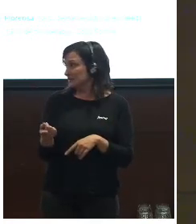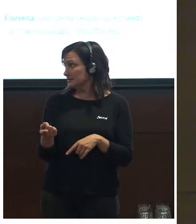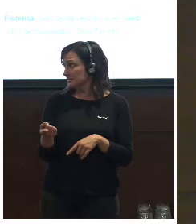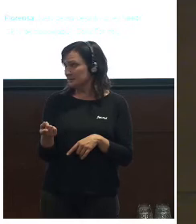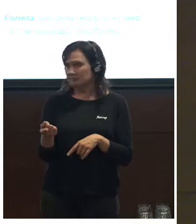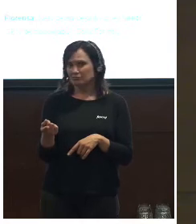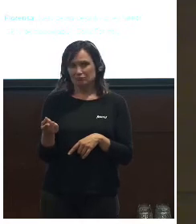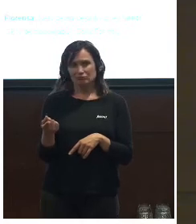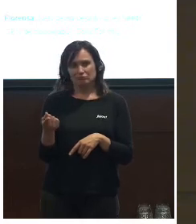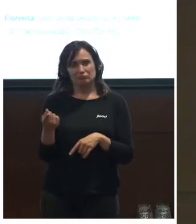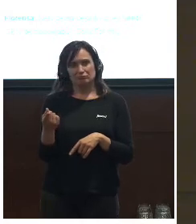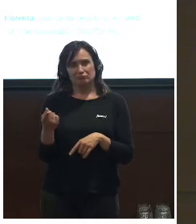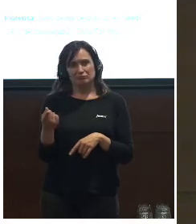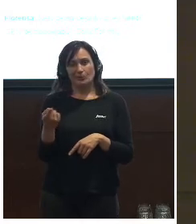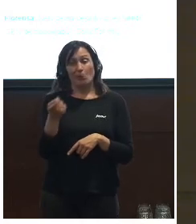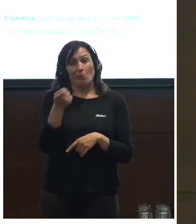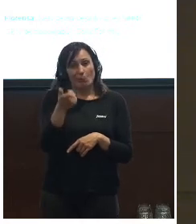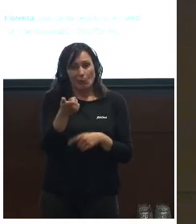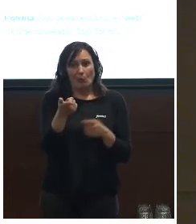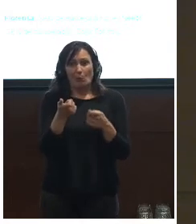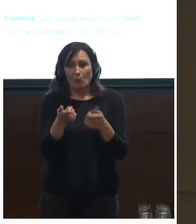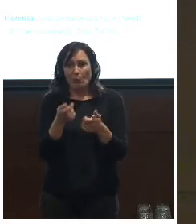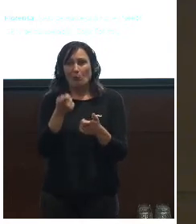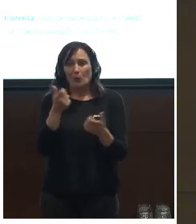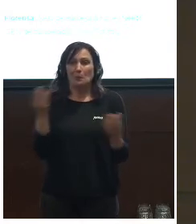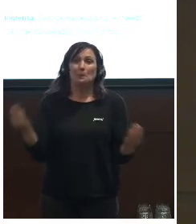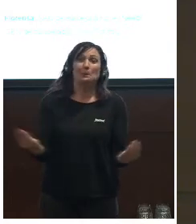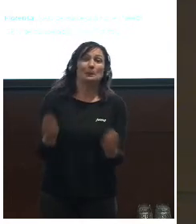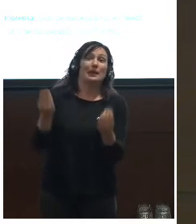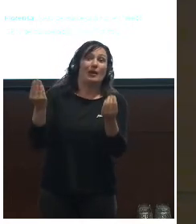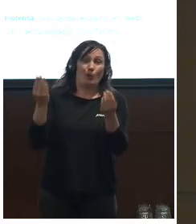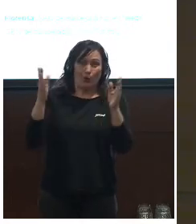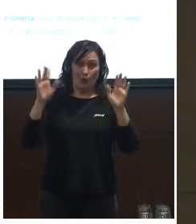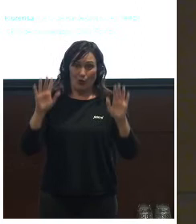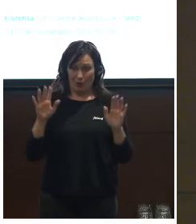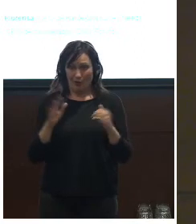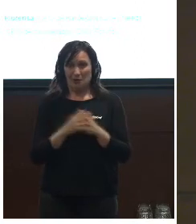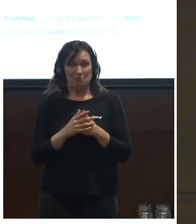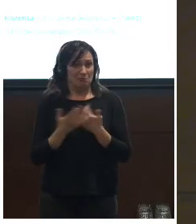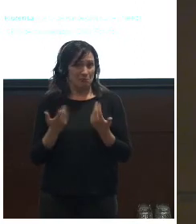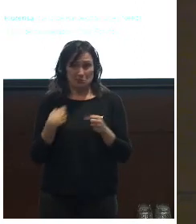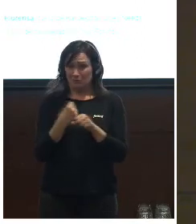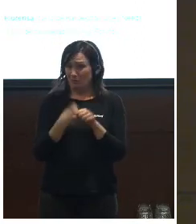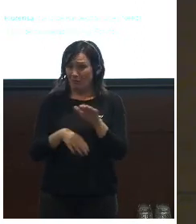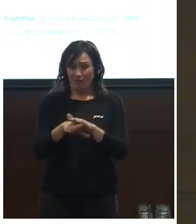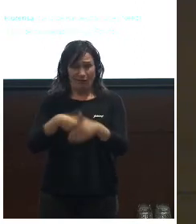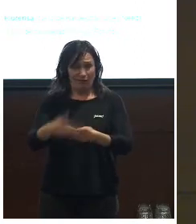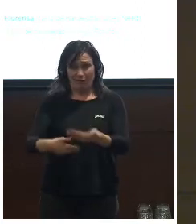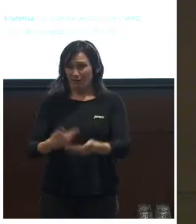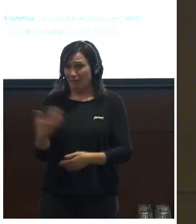touch. So thank you for this wakening up. And also, I'd like to join.